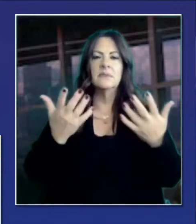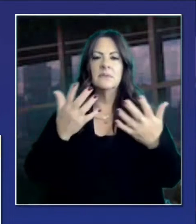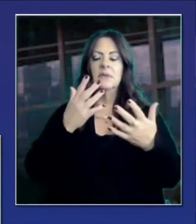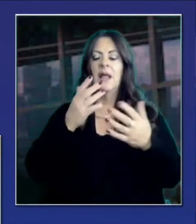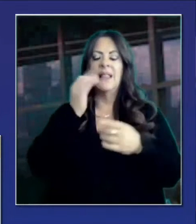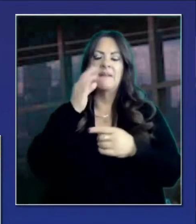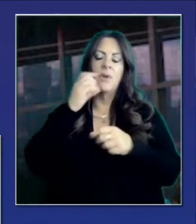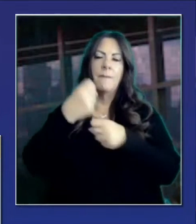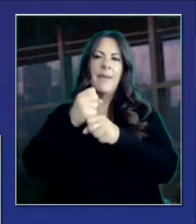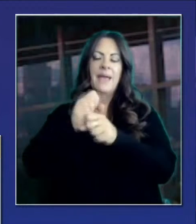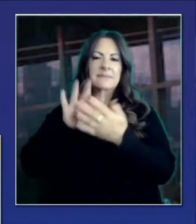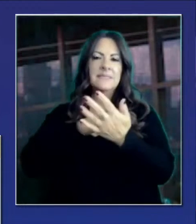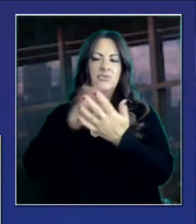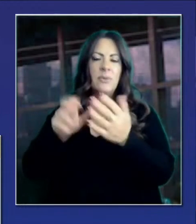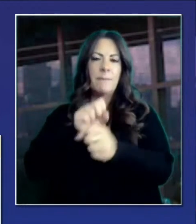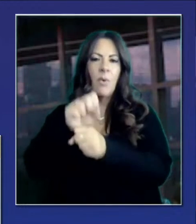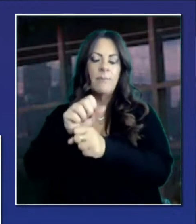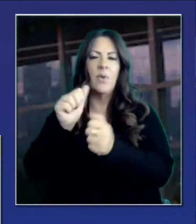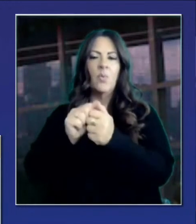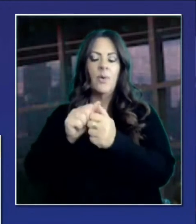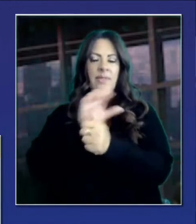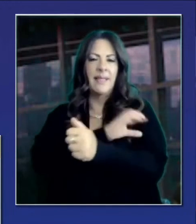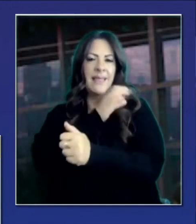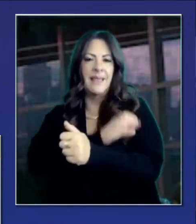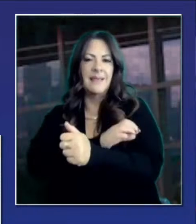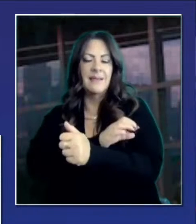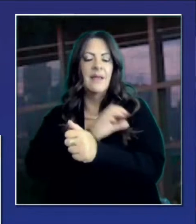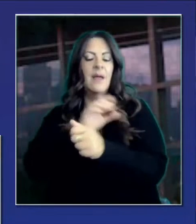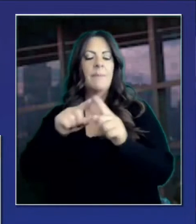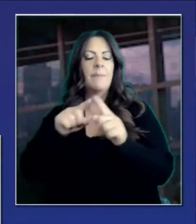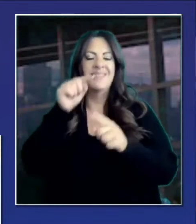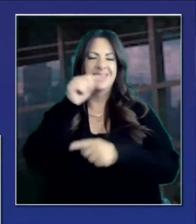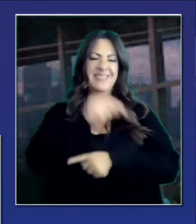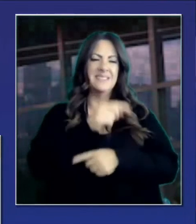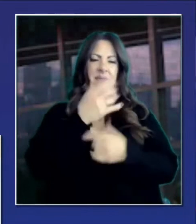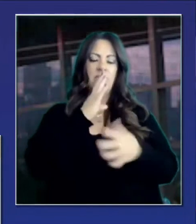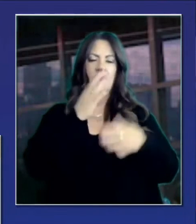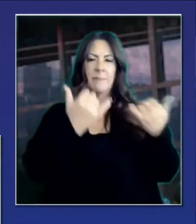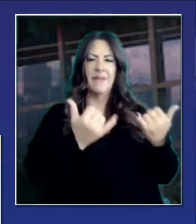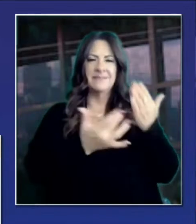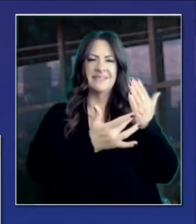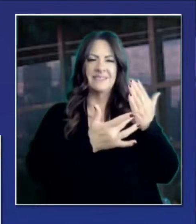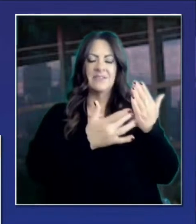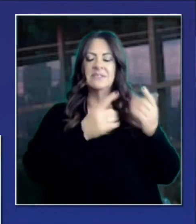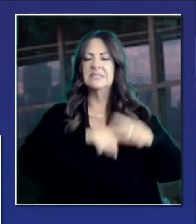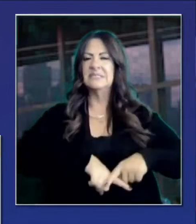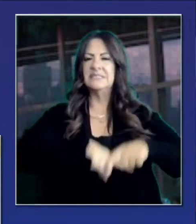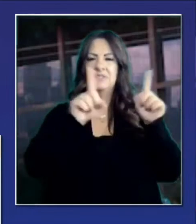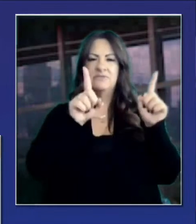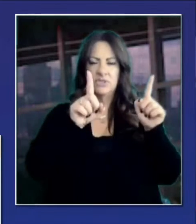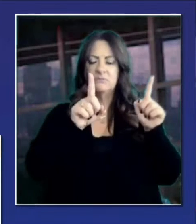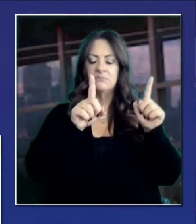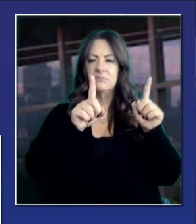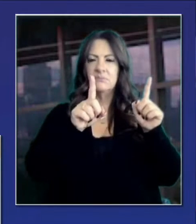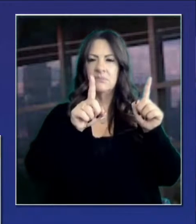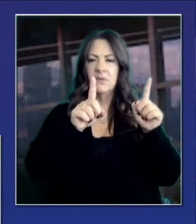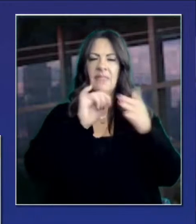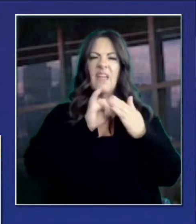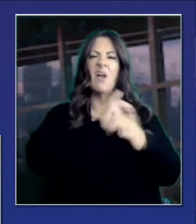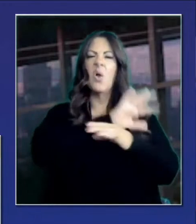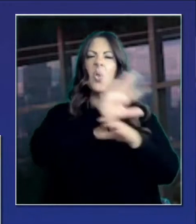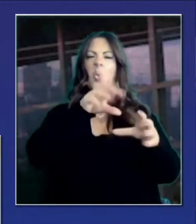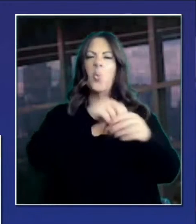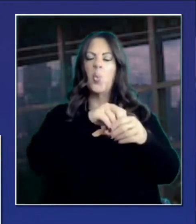clinics. This is an end-to-end system across the spectrum, bottom-up, top-down, providers,